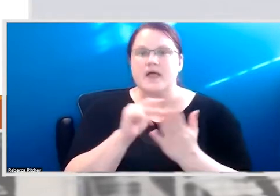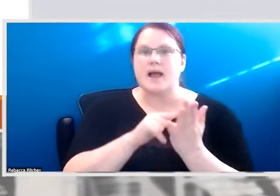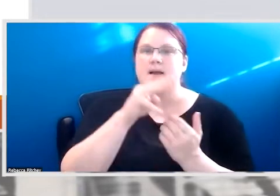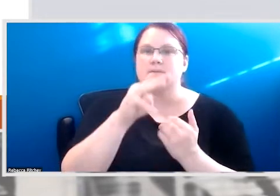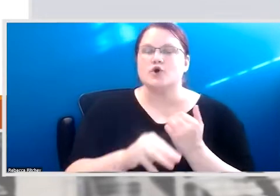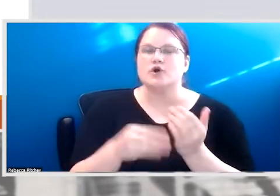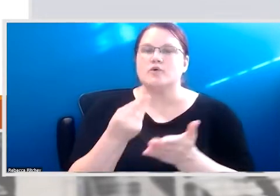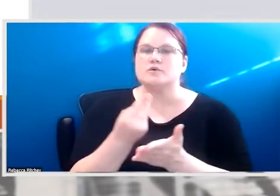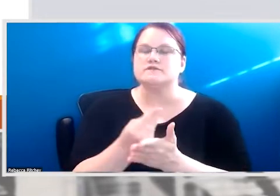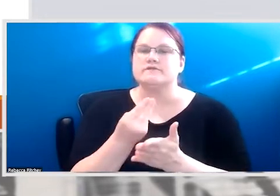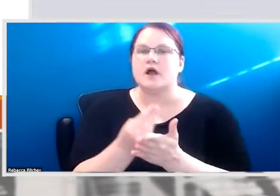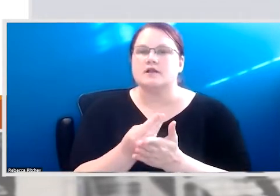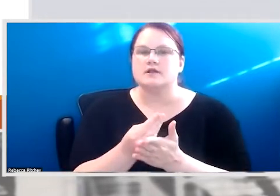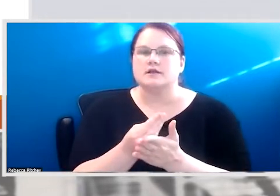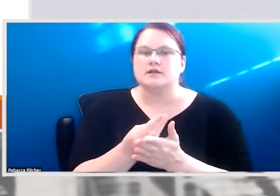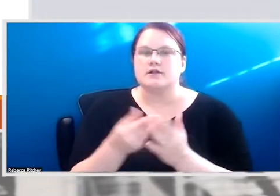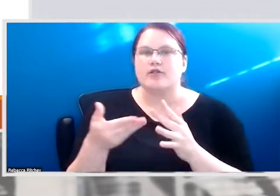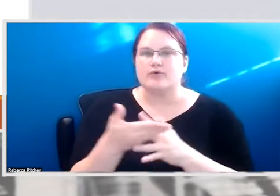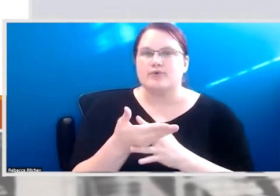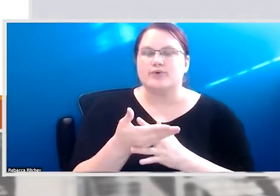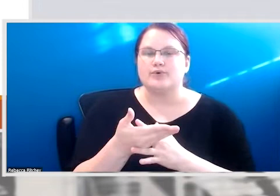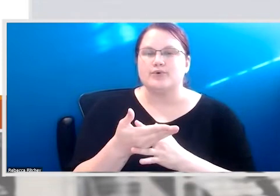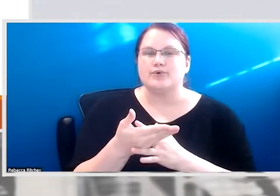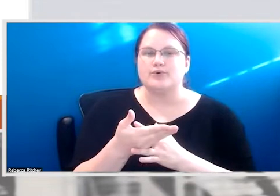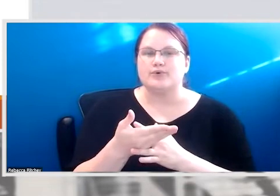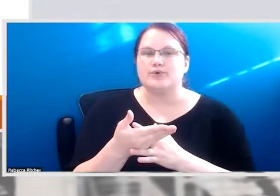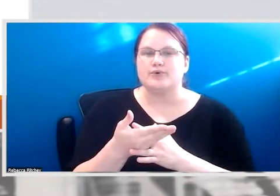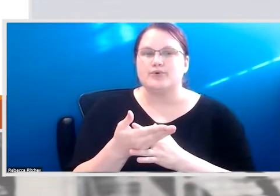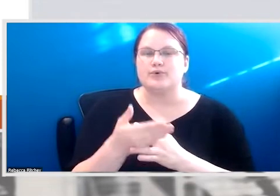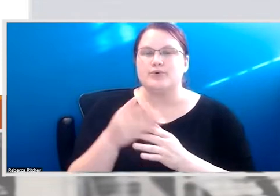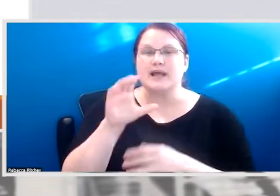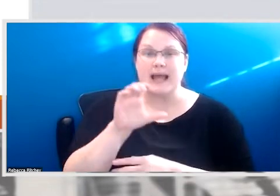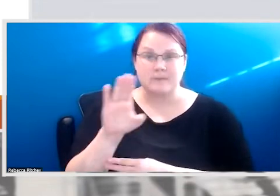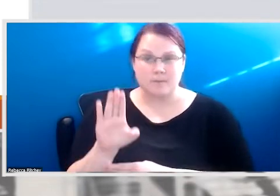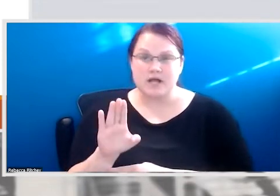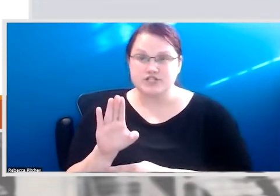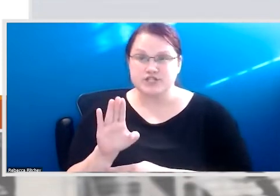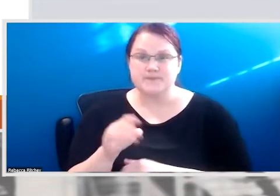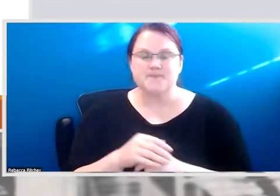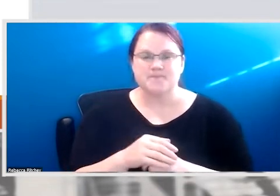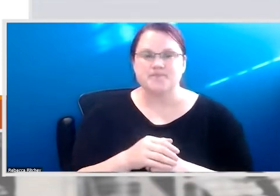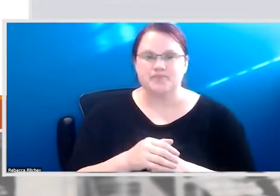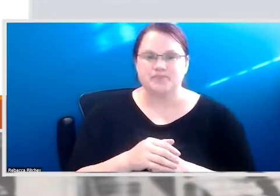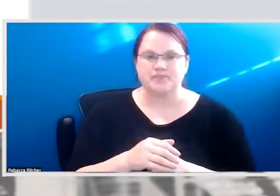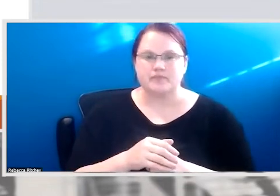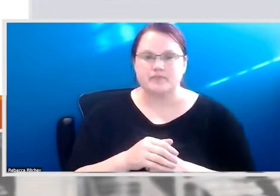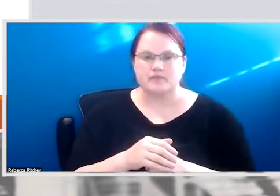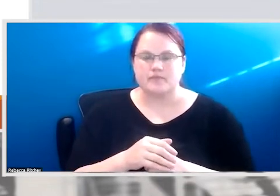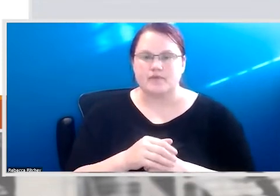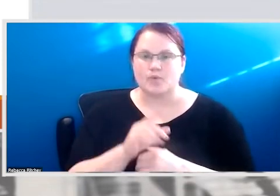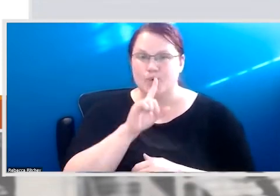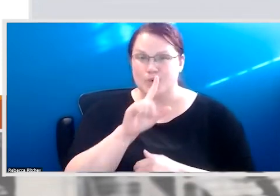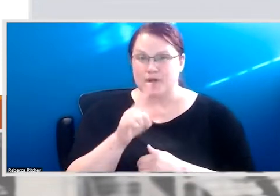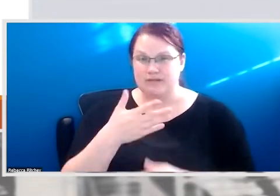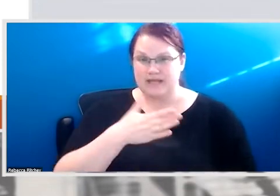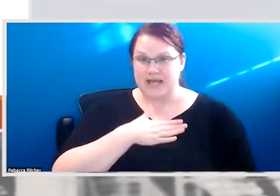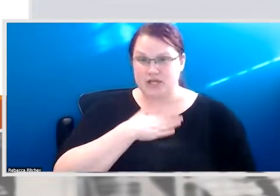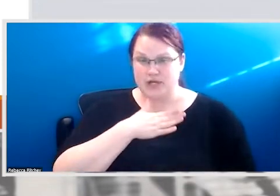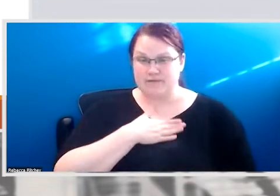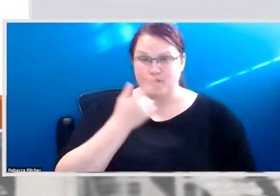funded via the capital budget. And so we're extremely grateful for